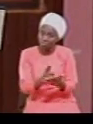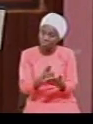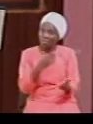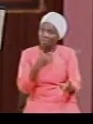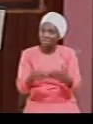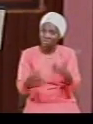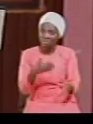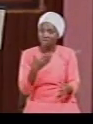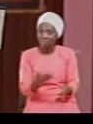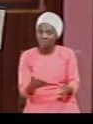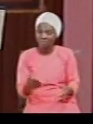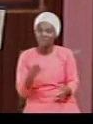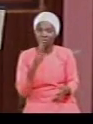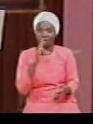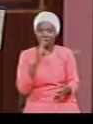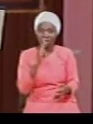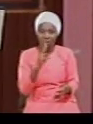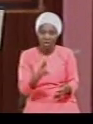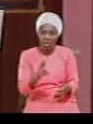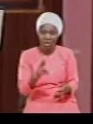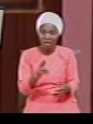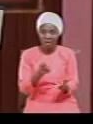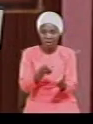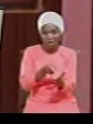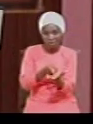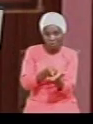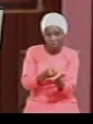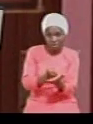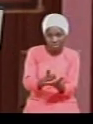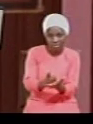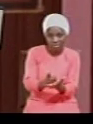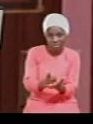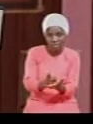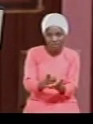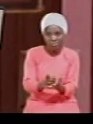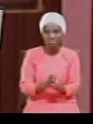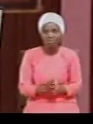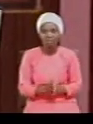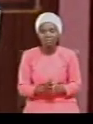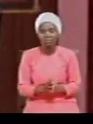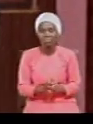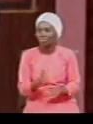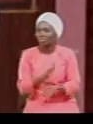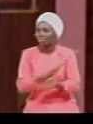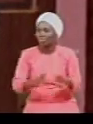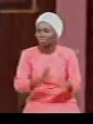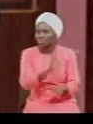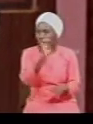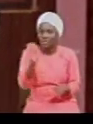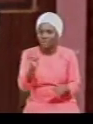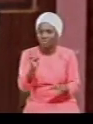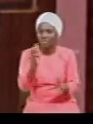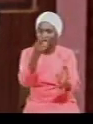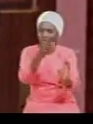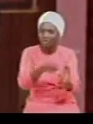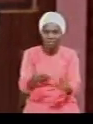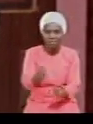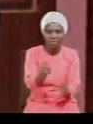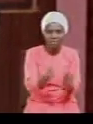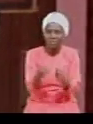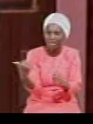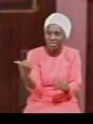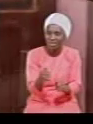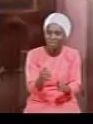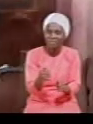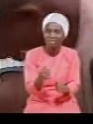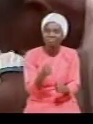whatsoever things are honest, don't ever get involved with any dishonest